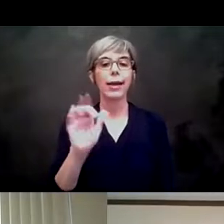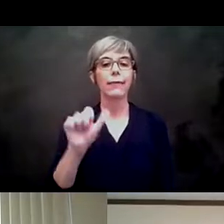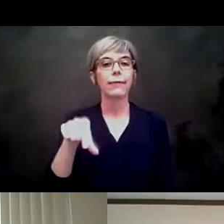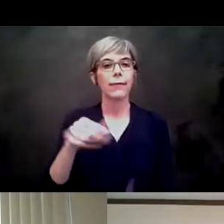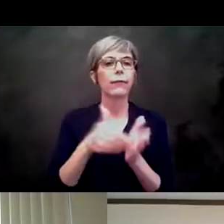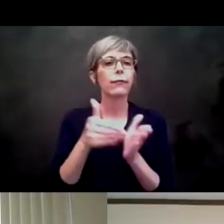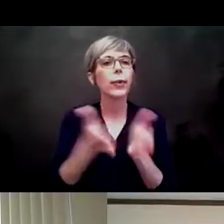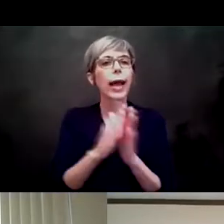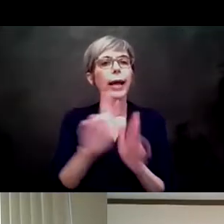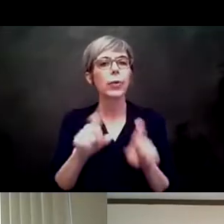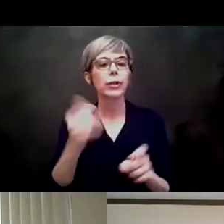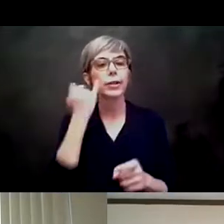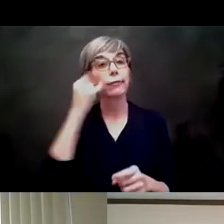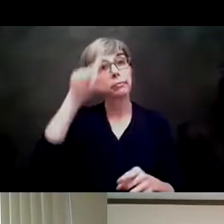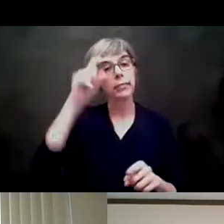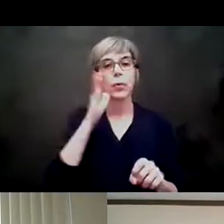Brooke.